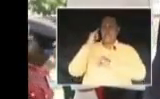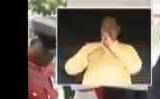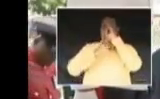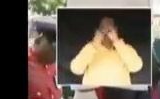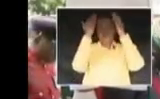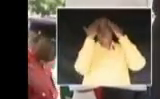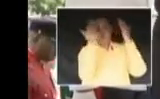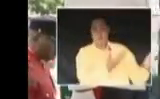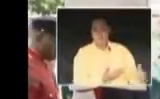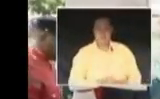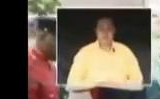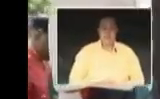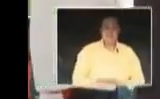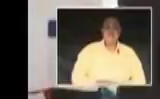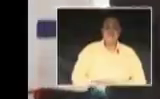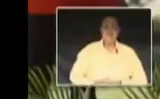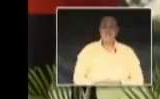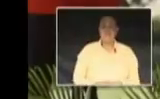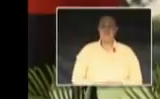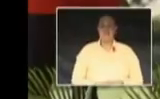markets.